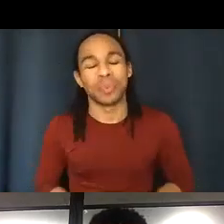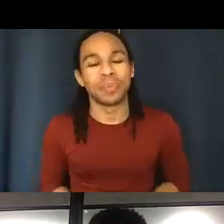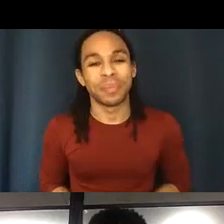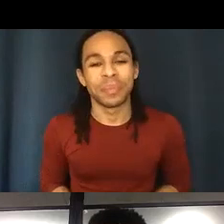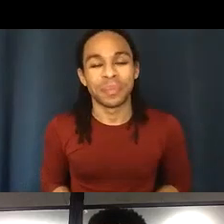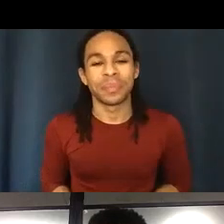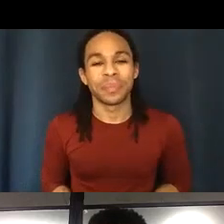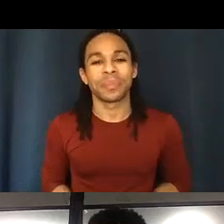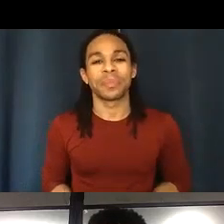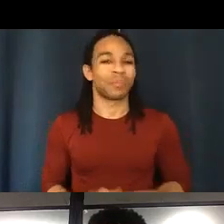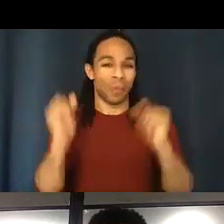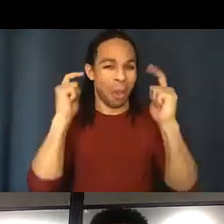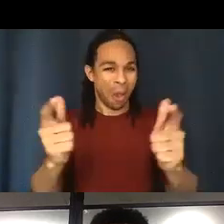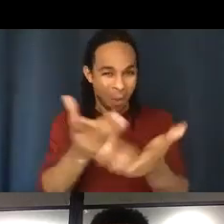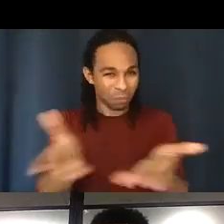everyone.